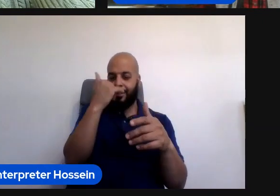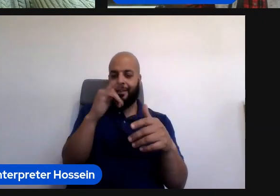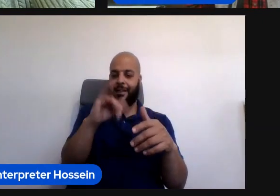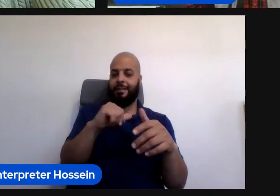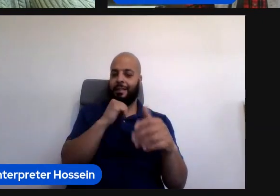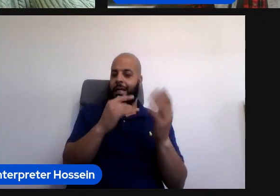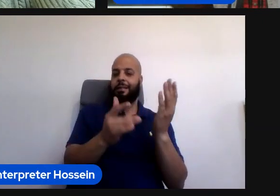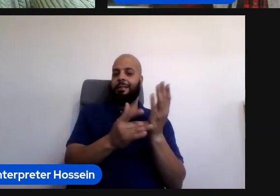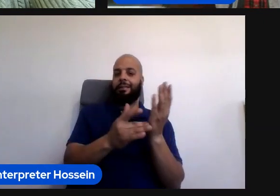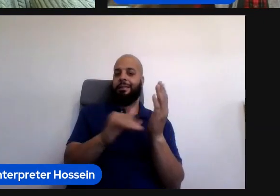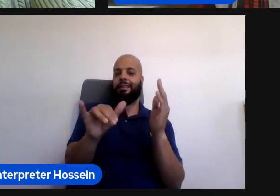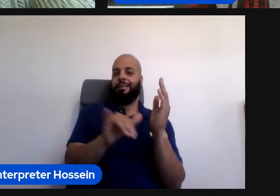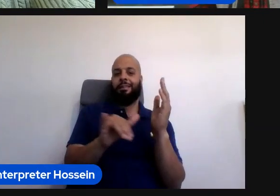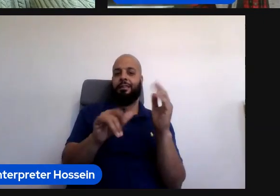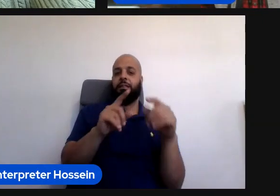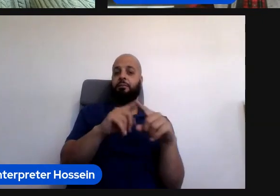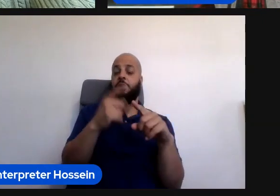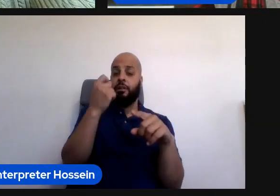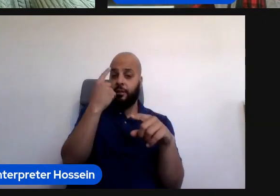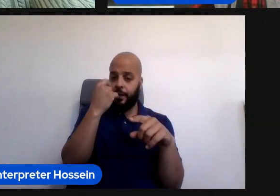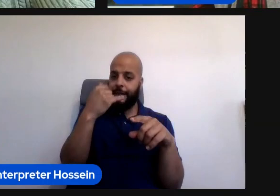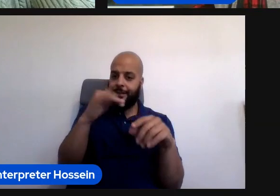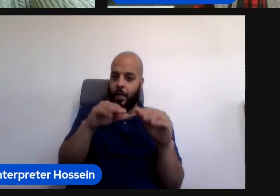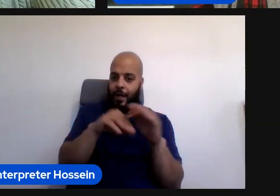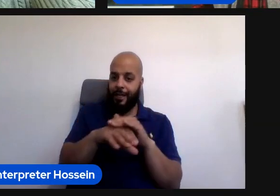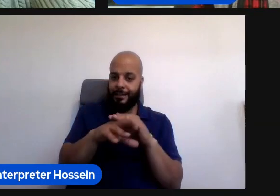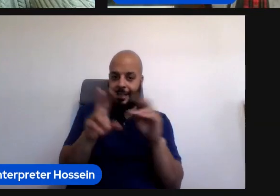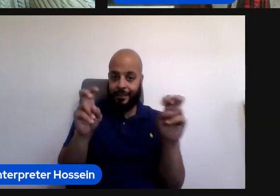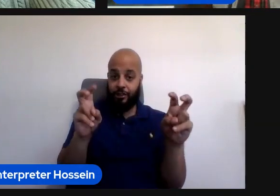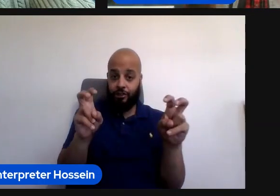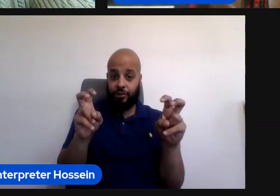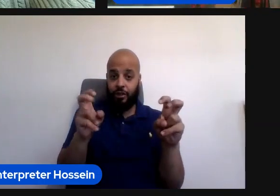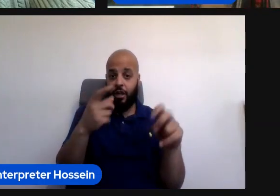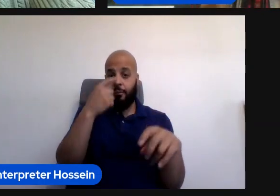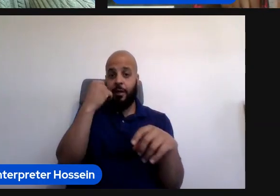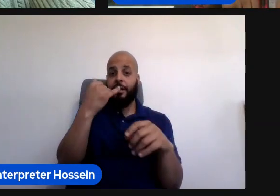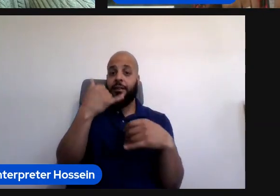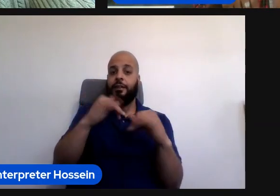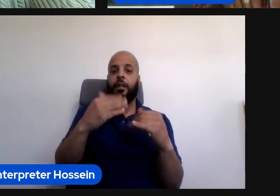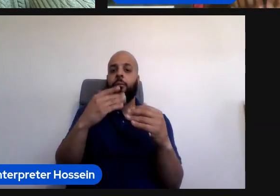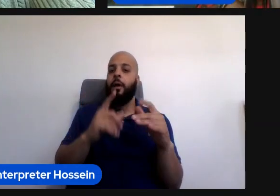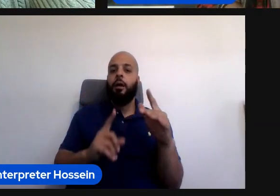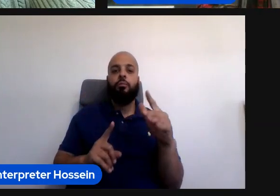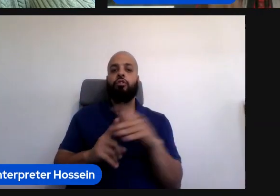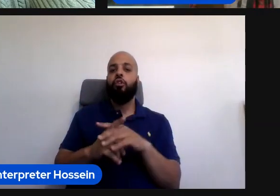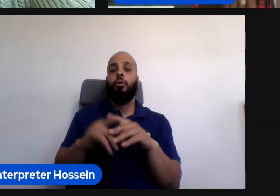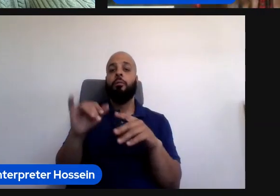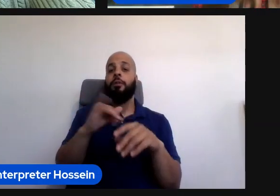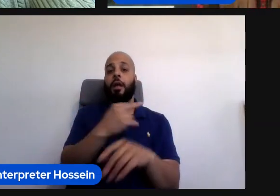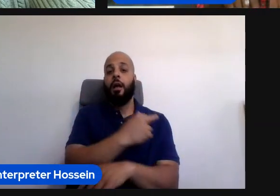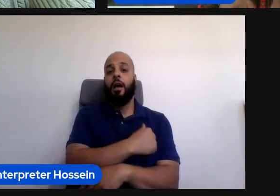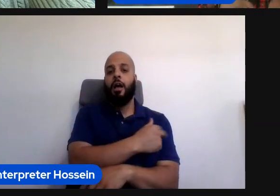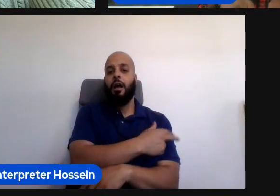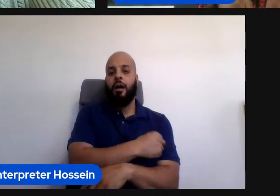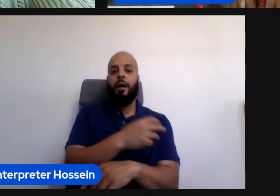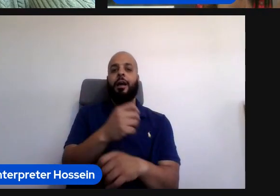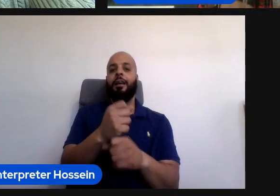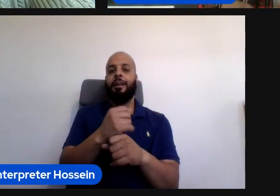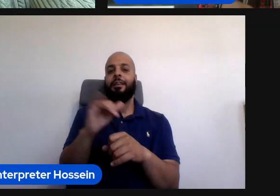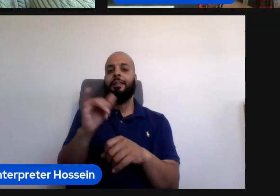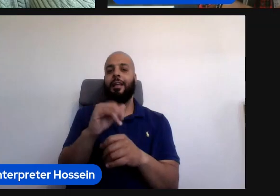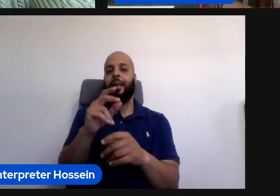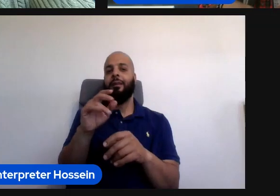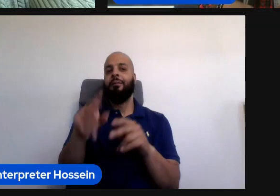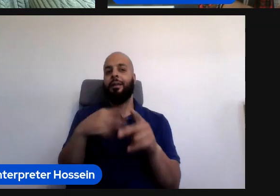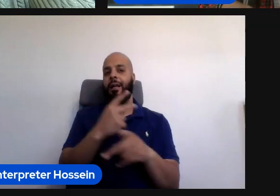technically that. But it's still access. It's still an access issue because they still may show up at the same hospital and get the same kind of like side